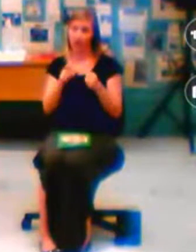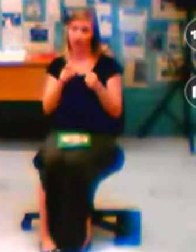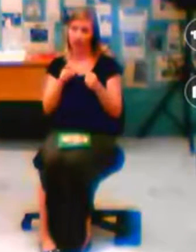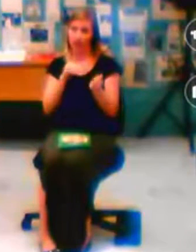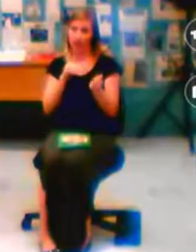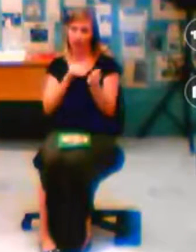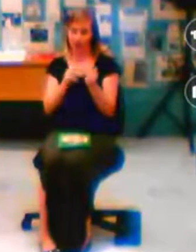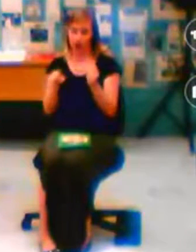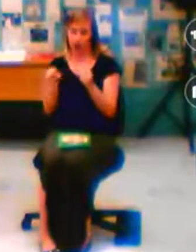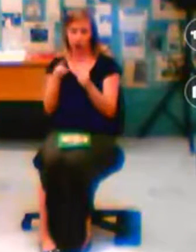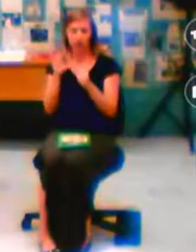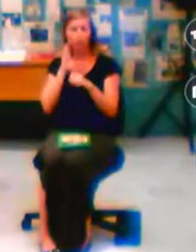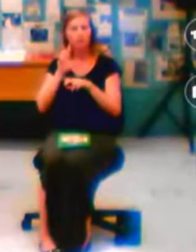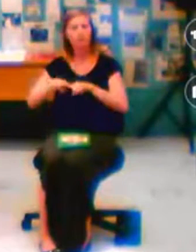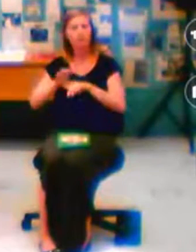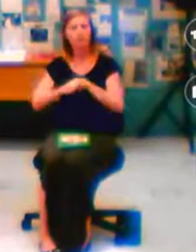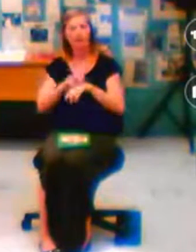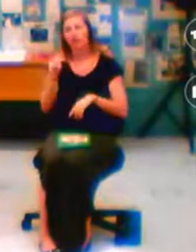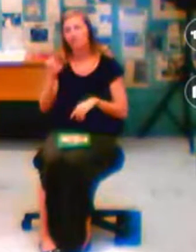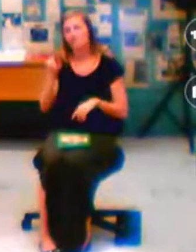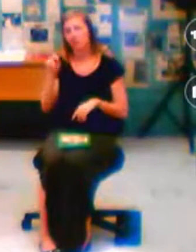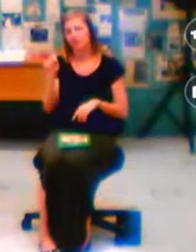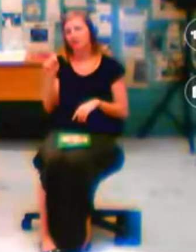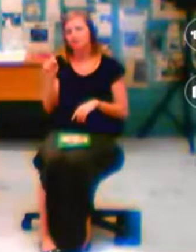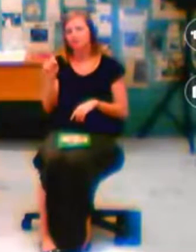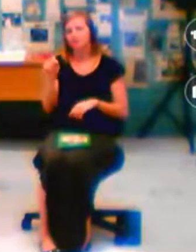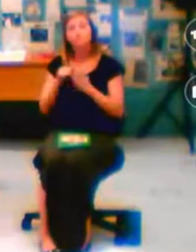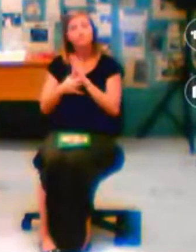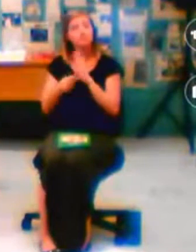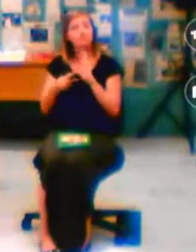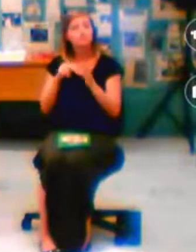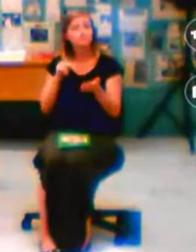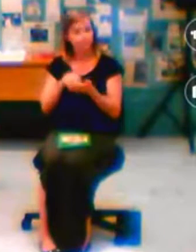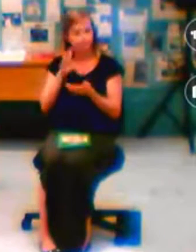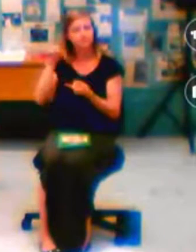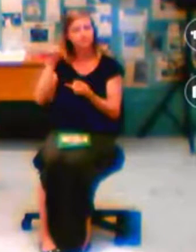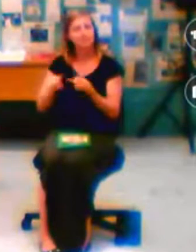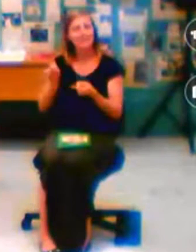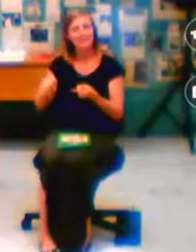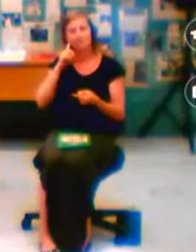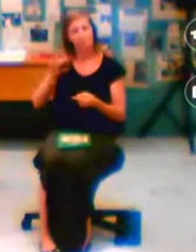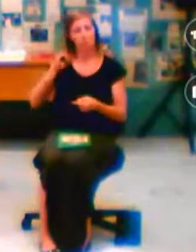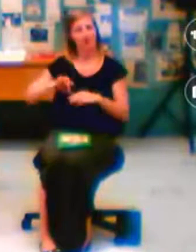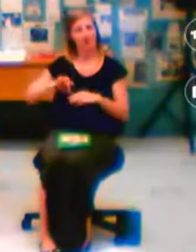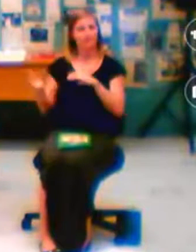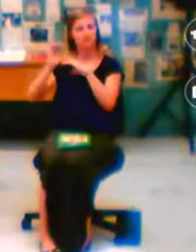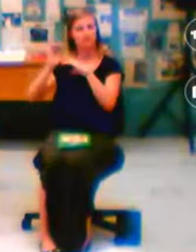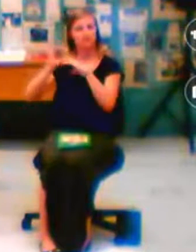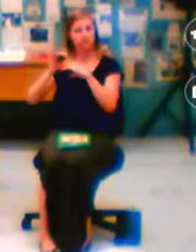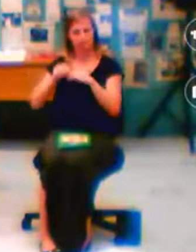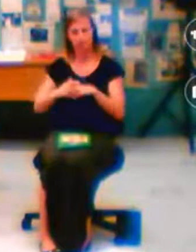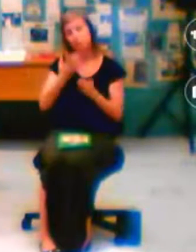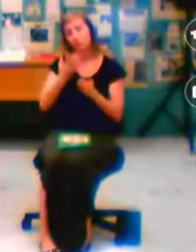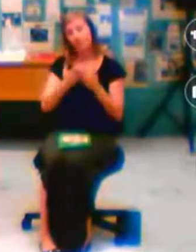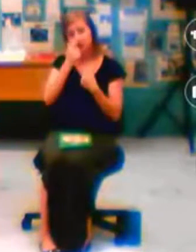sets profits and salaries. And that is at some level in terms of the